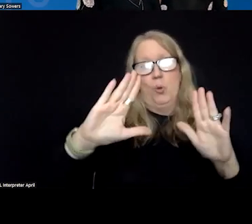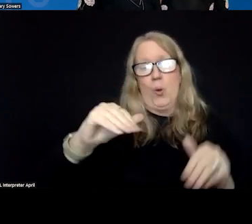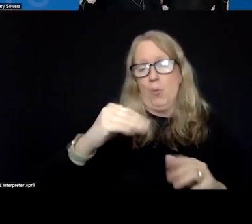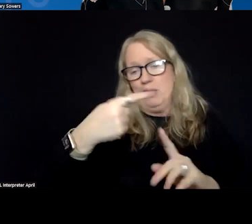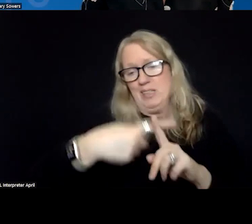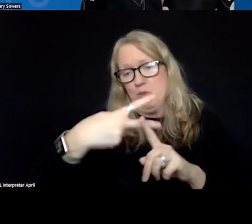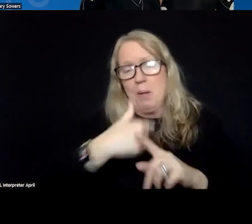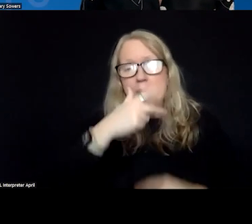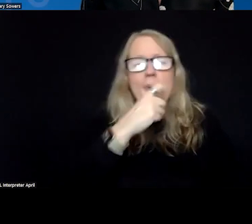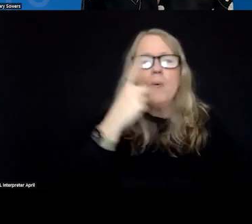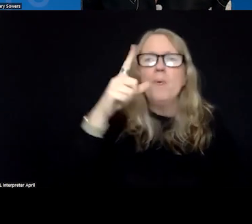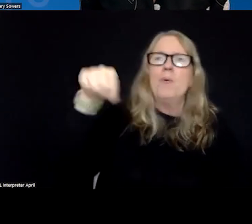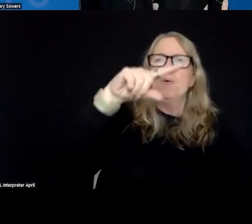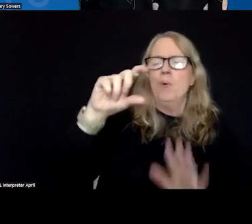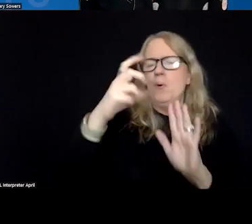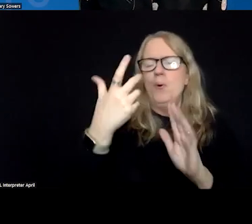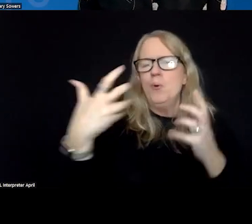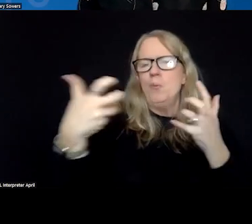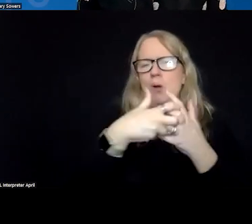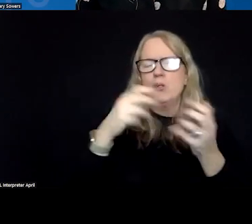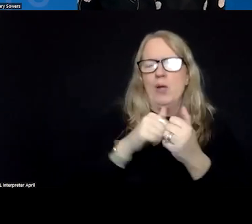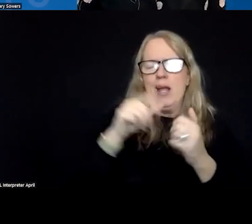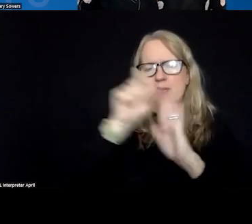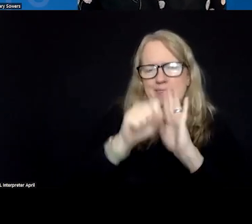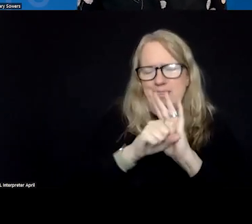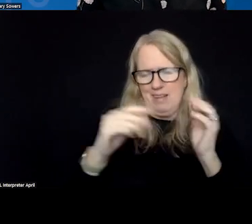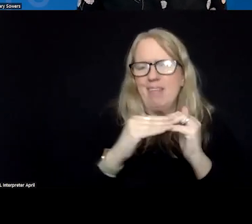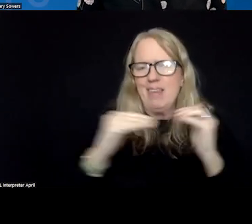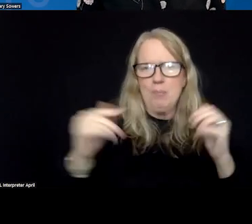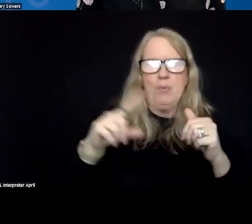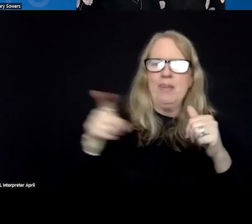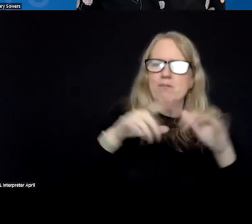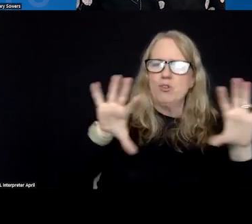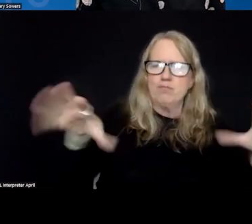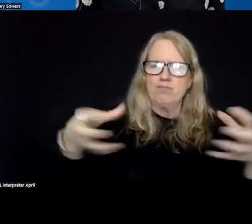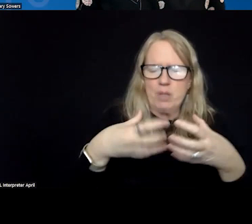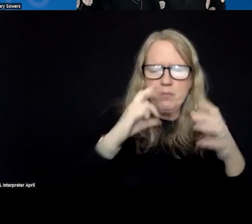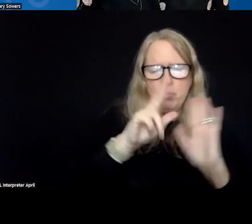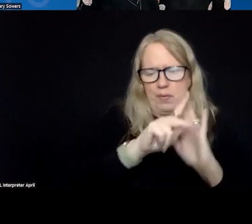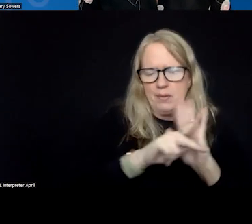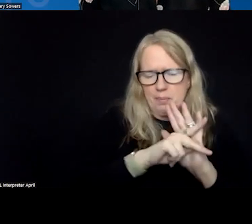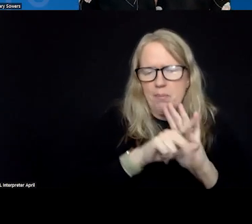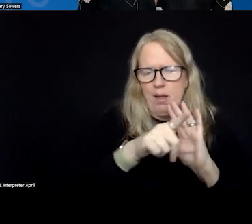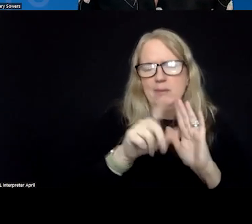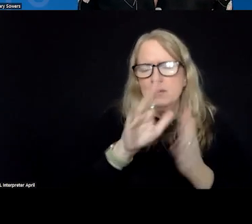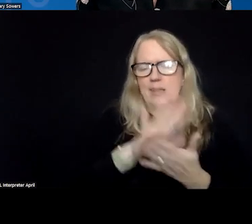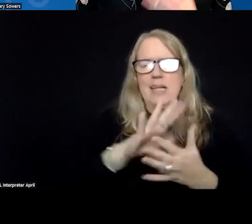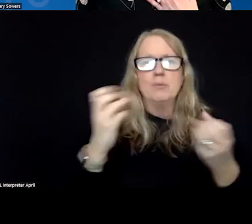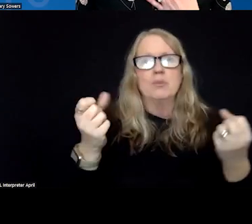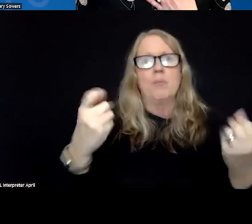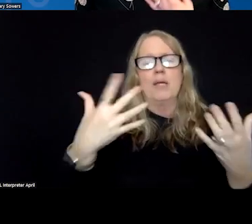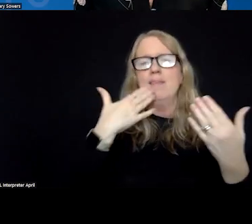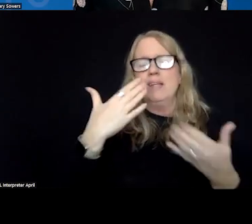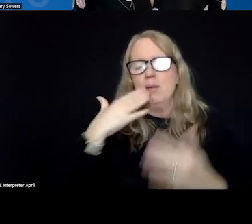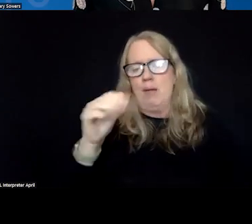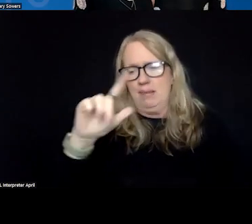and let you know who our partners at the state levels are who are engaging in this first foray around this important Policy Academy. So many thanks to ACL